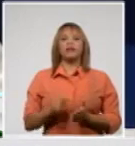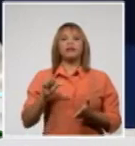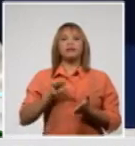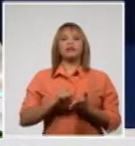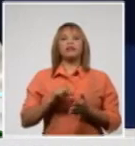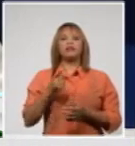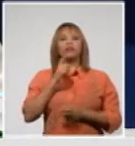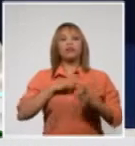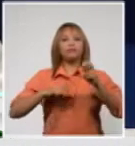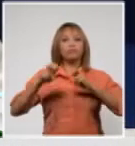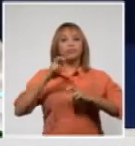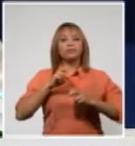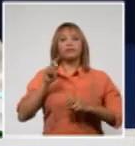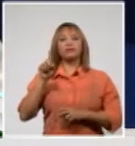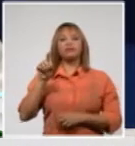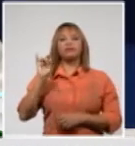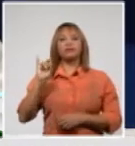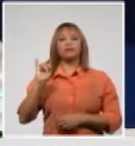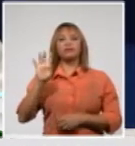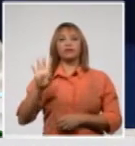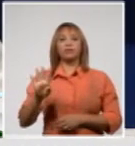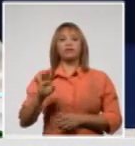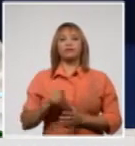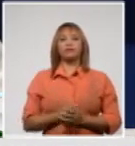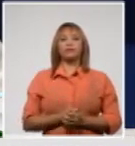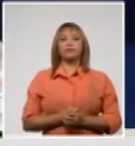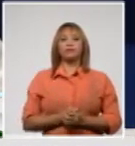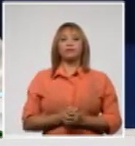164 in the National Center for Genetics,